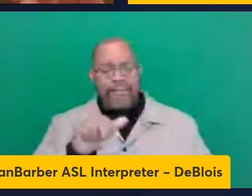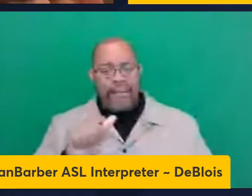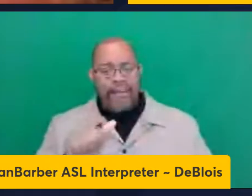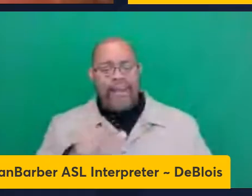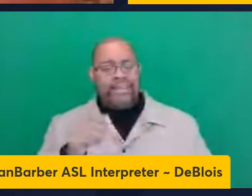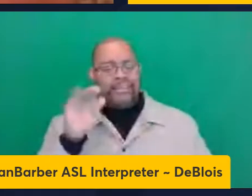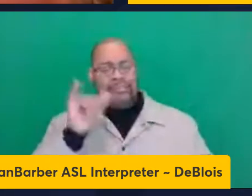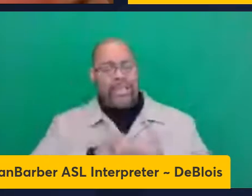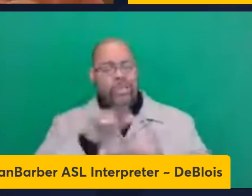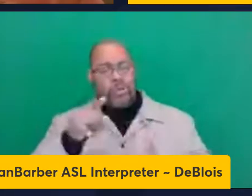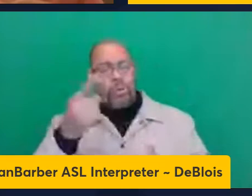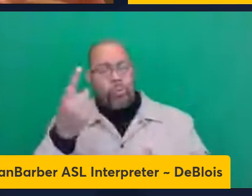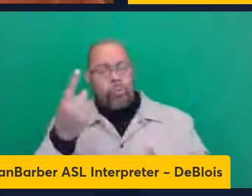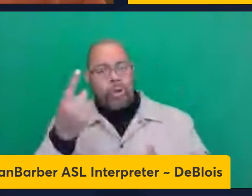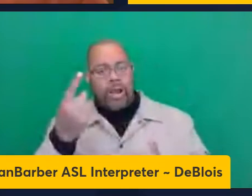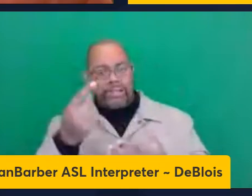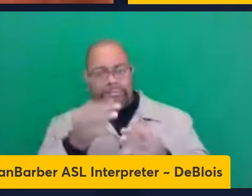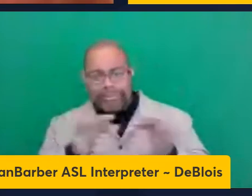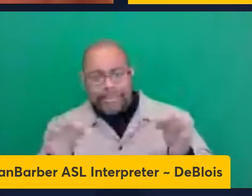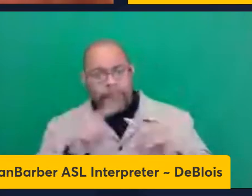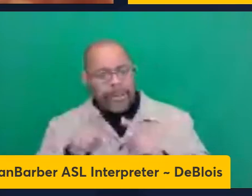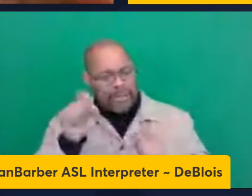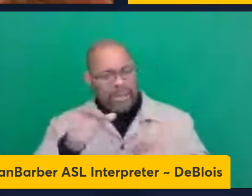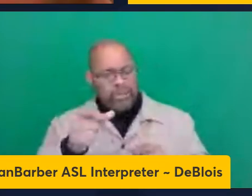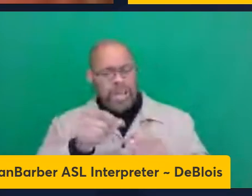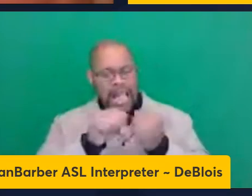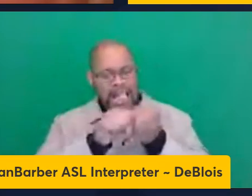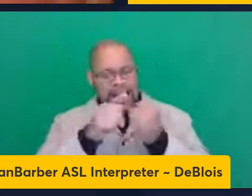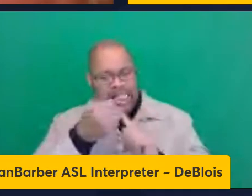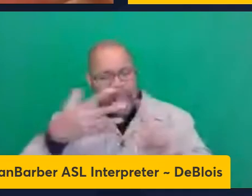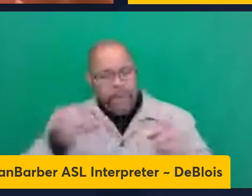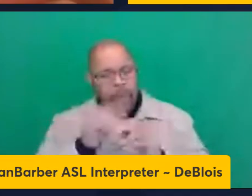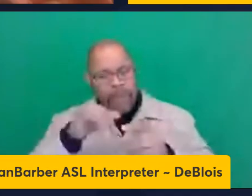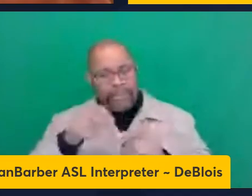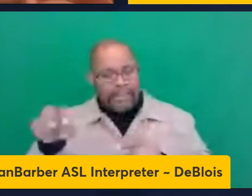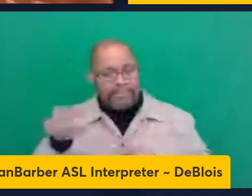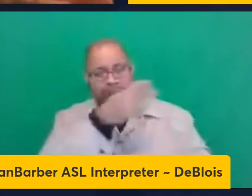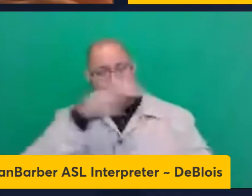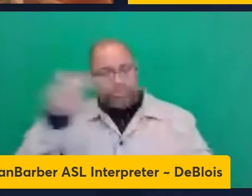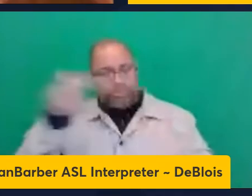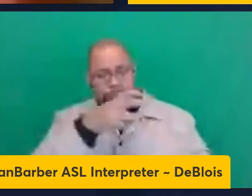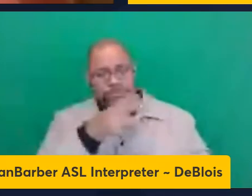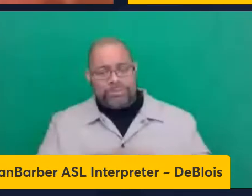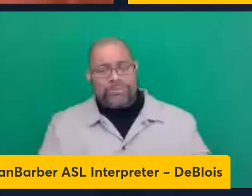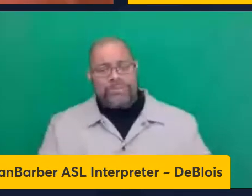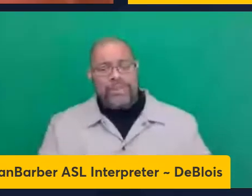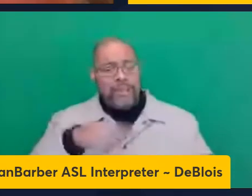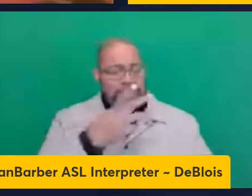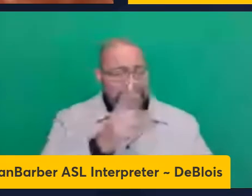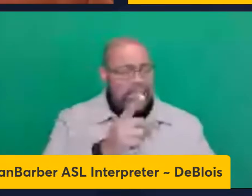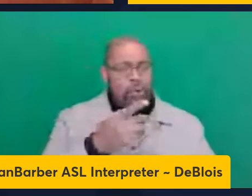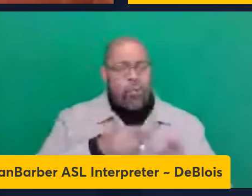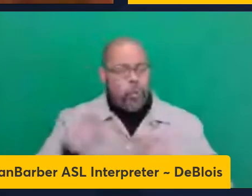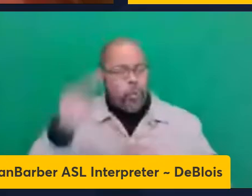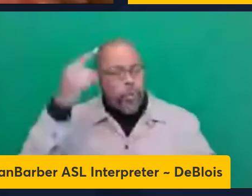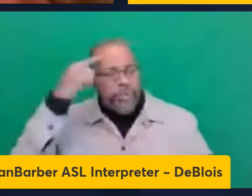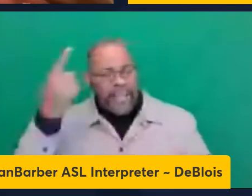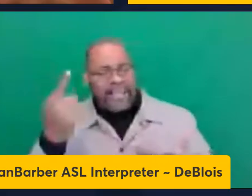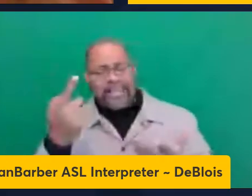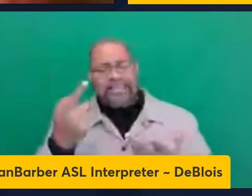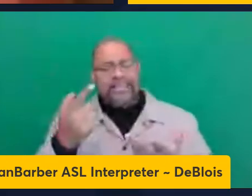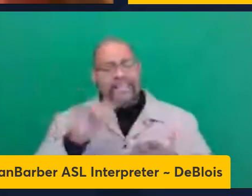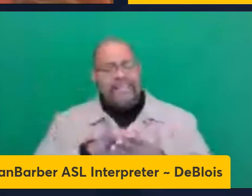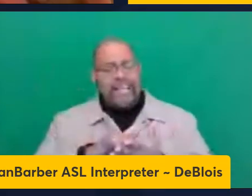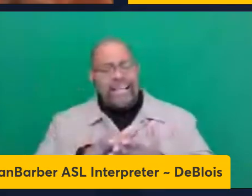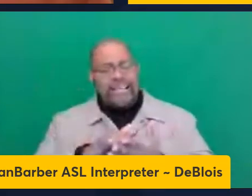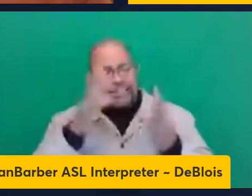seems like, one sentence, but like, can you elaborate a little bit about that gap, from the postdoc to like what went through your mind, deciding